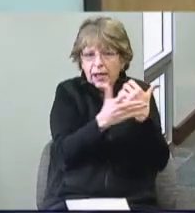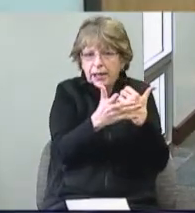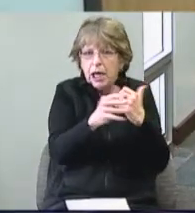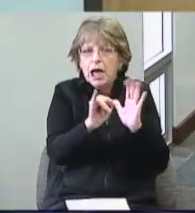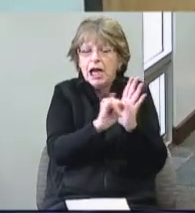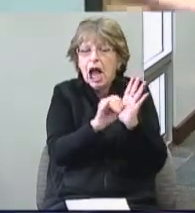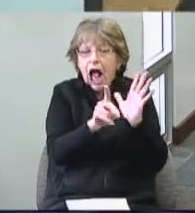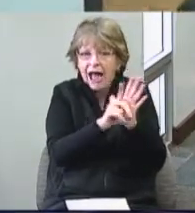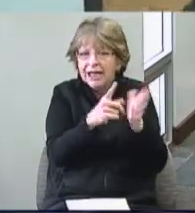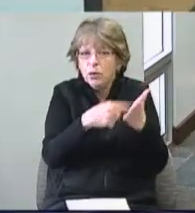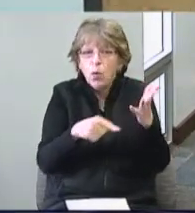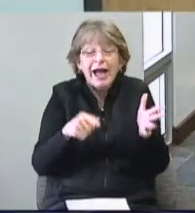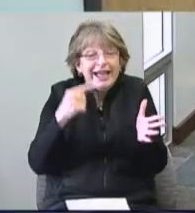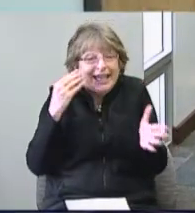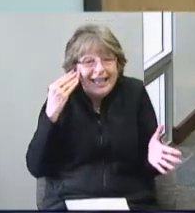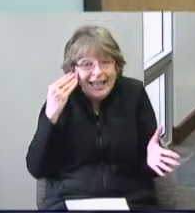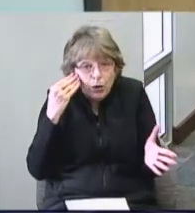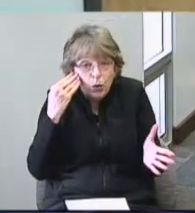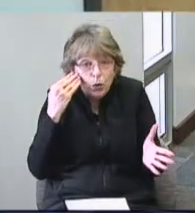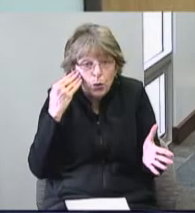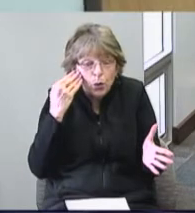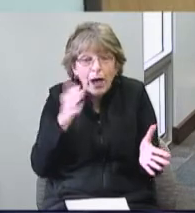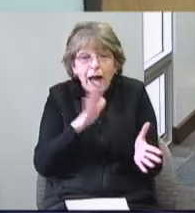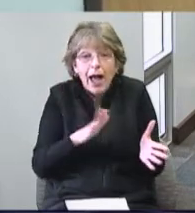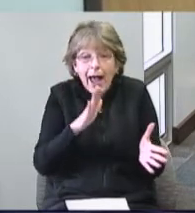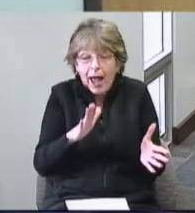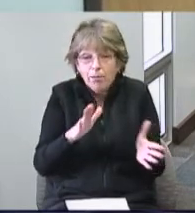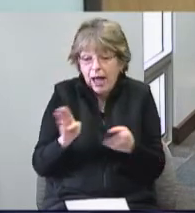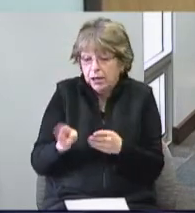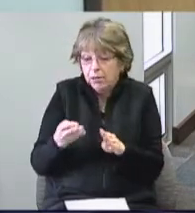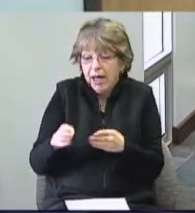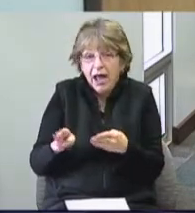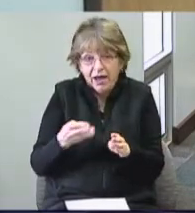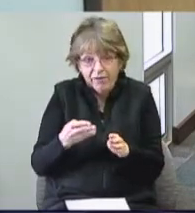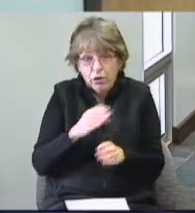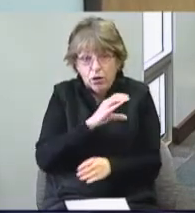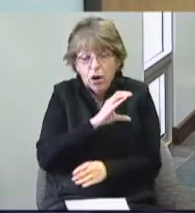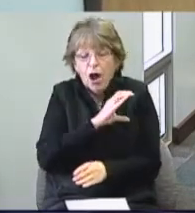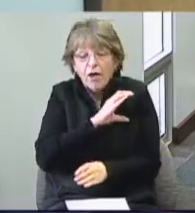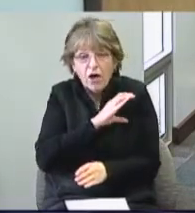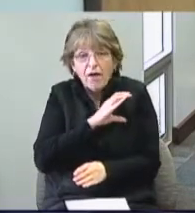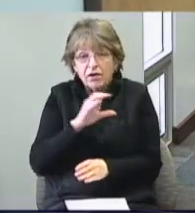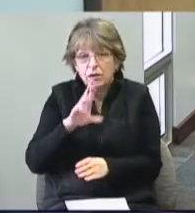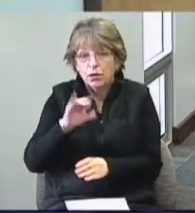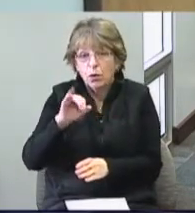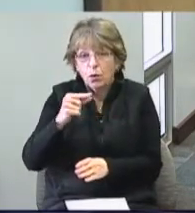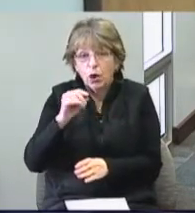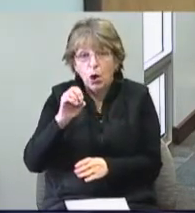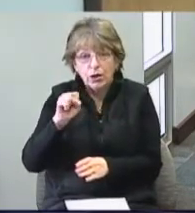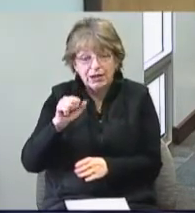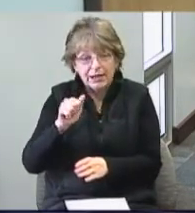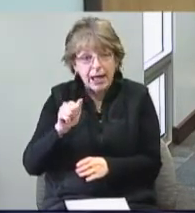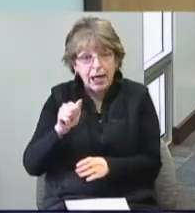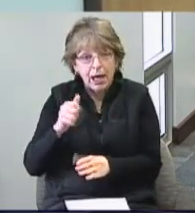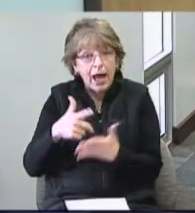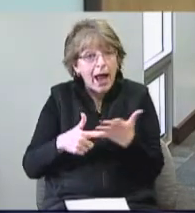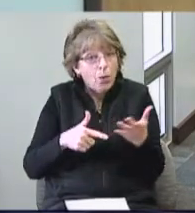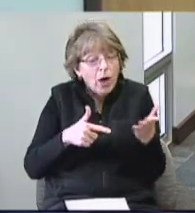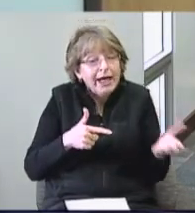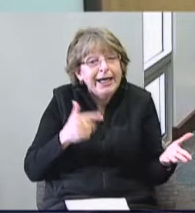identified what he knew about the conduct of Officer Ragosa. And what he knew was